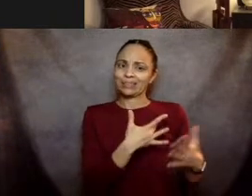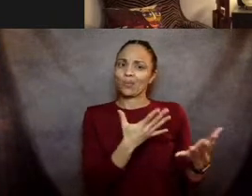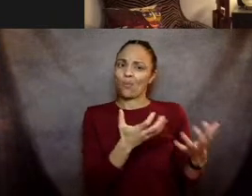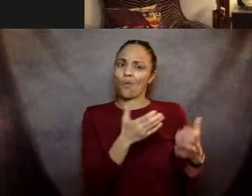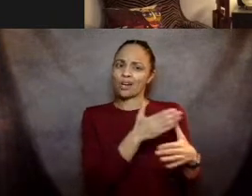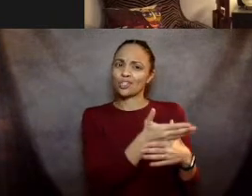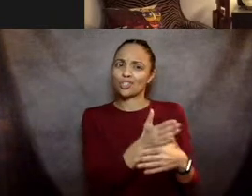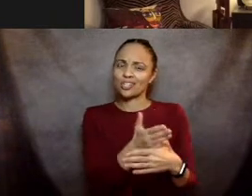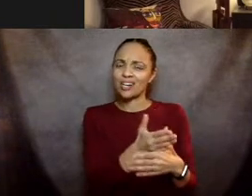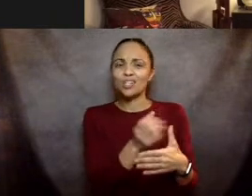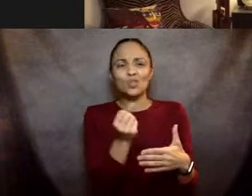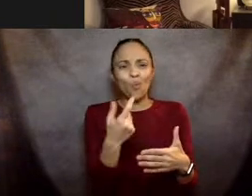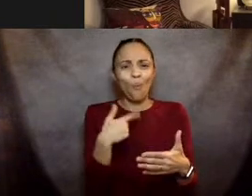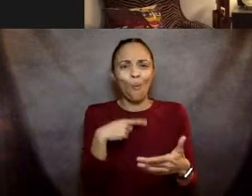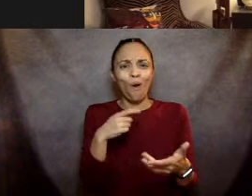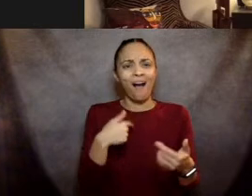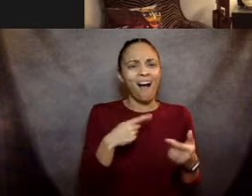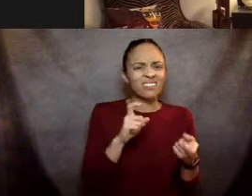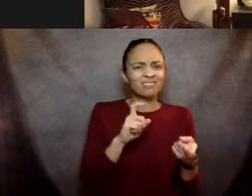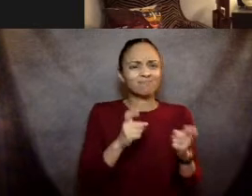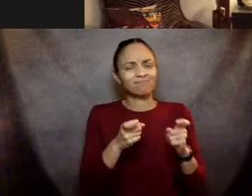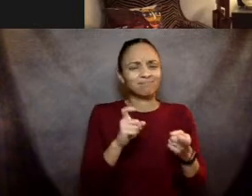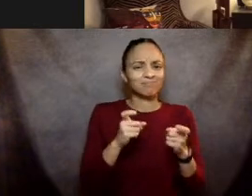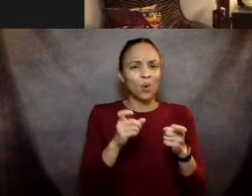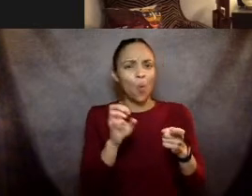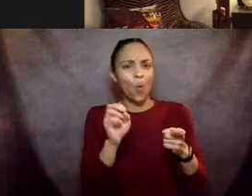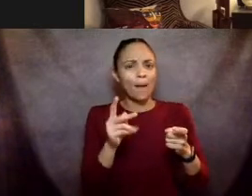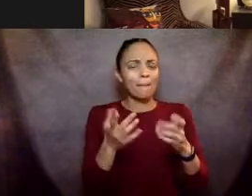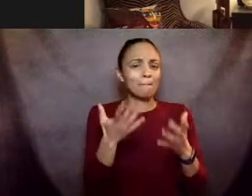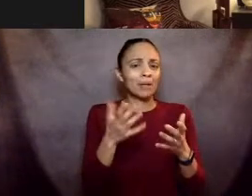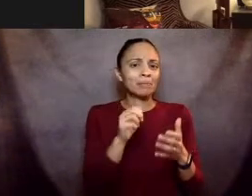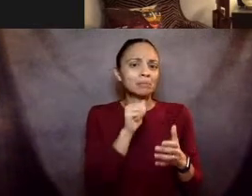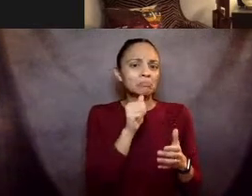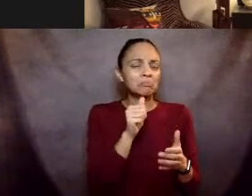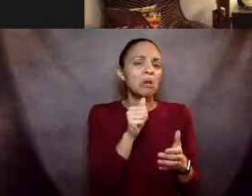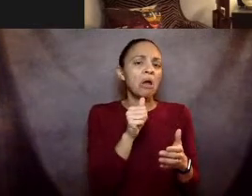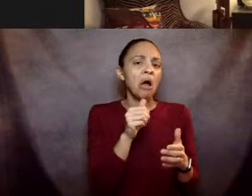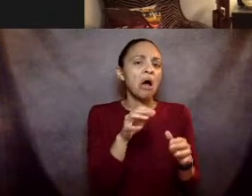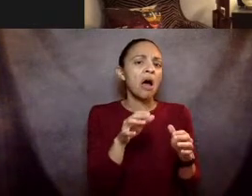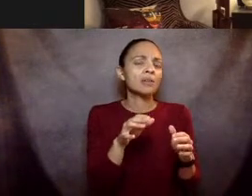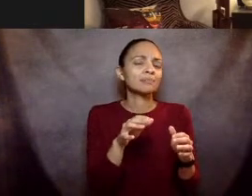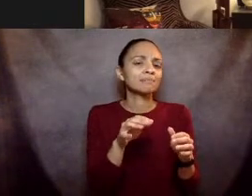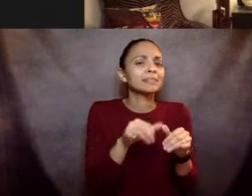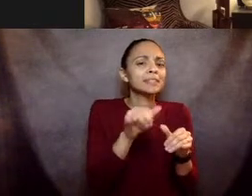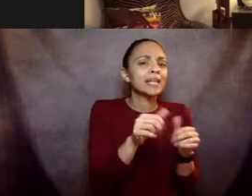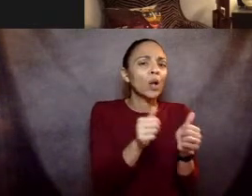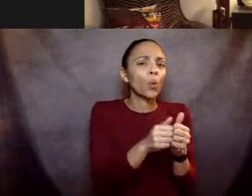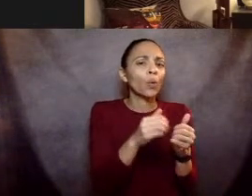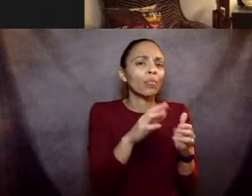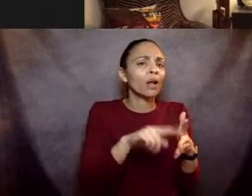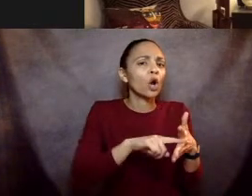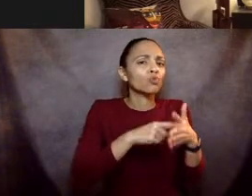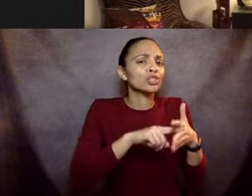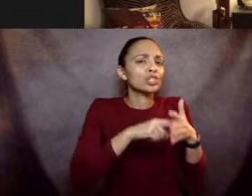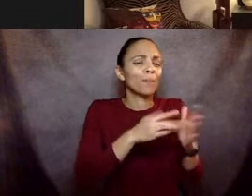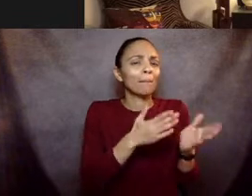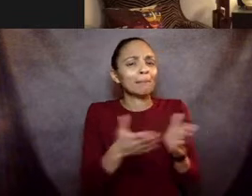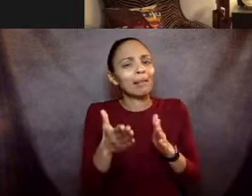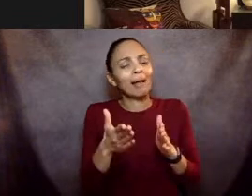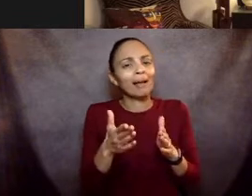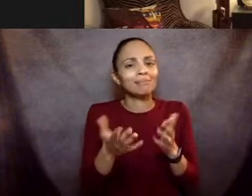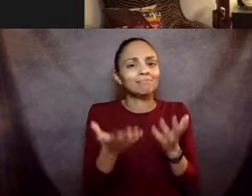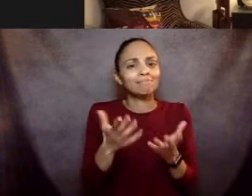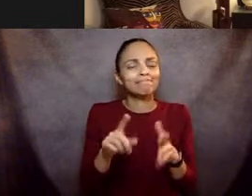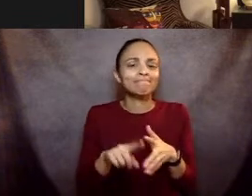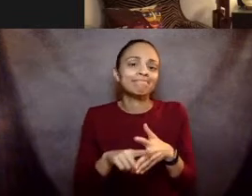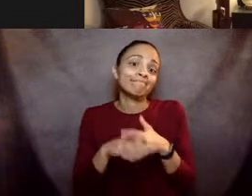And I have to adjust and like say, okay, we're not gonna do this, we're gonna do this, you know. And that's a different type